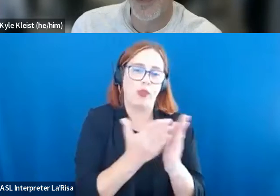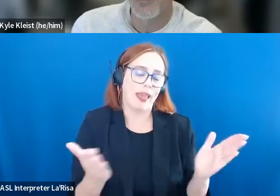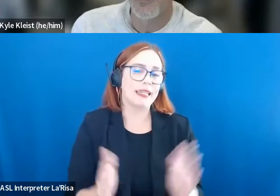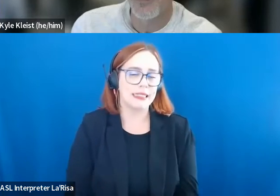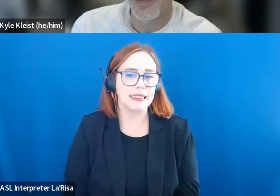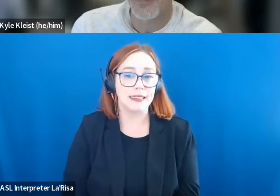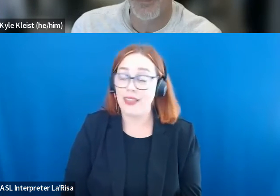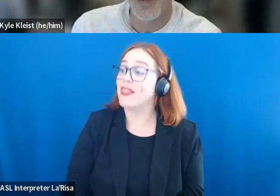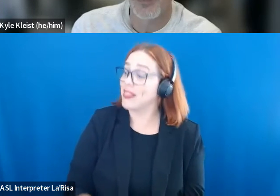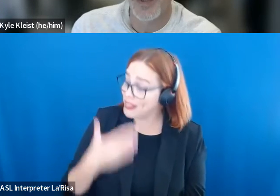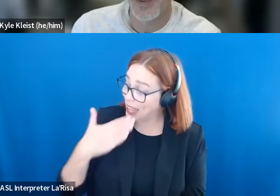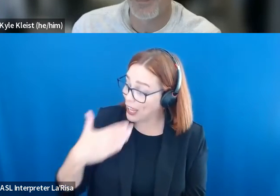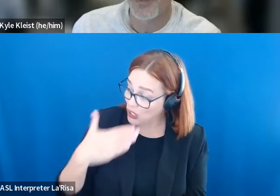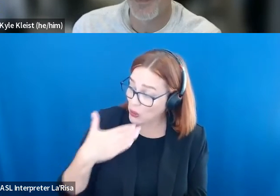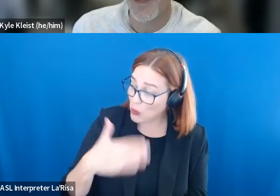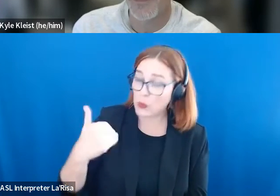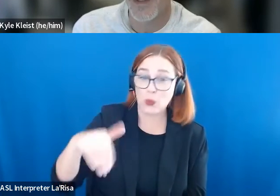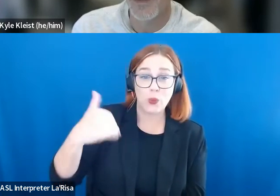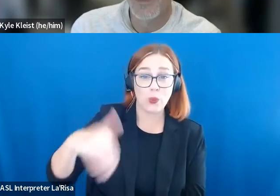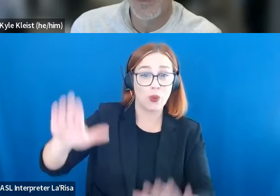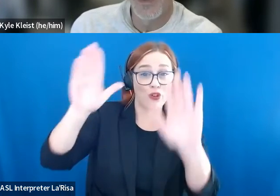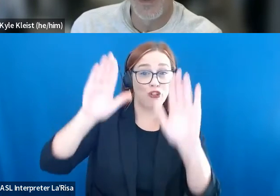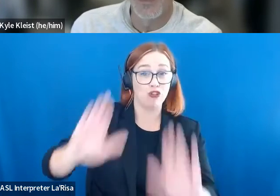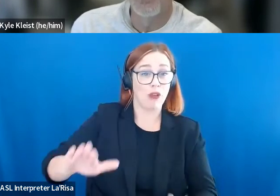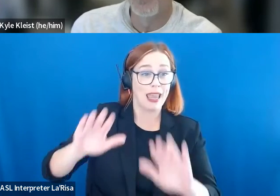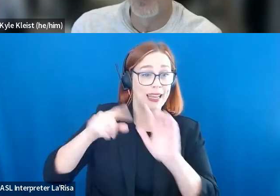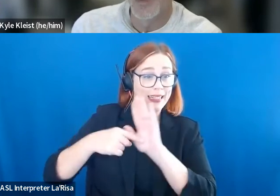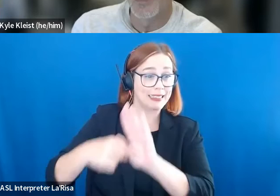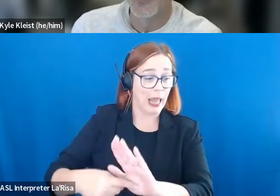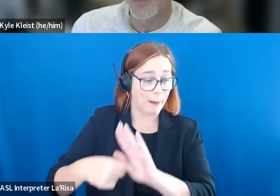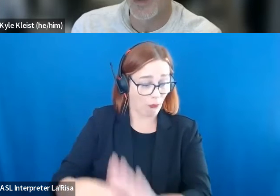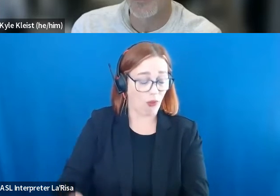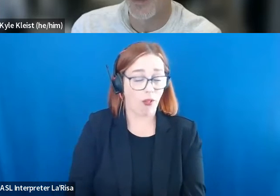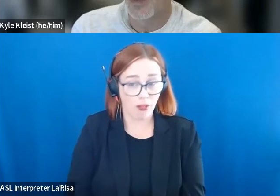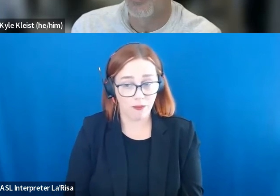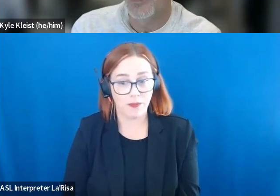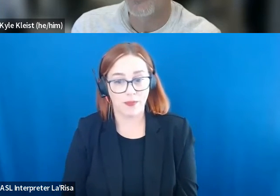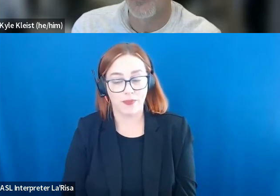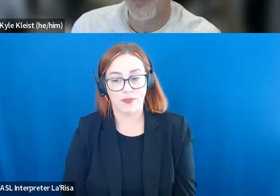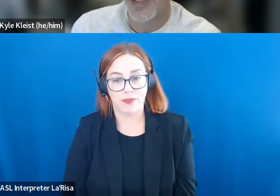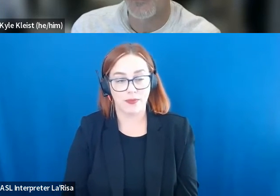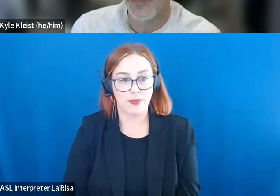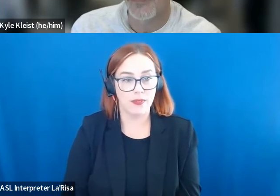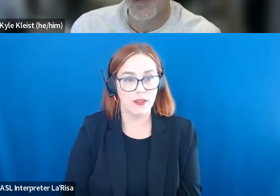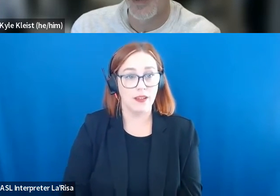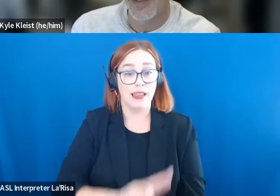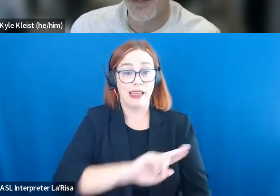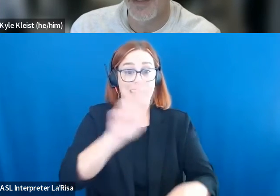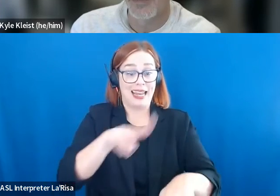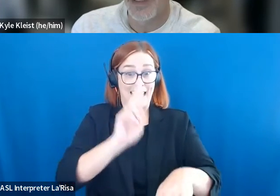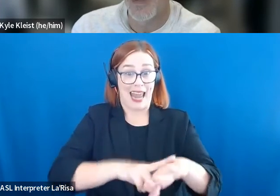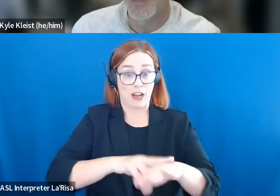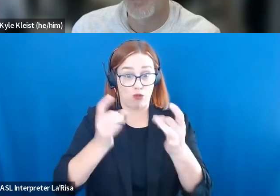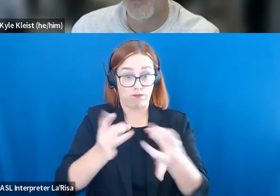wonderful examples. Yes. I mean, you bring up a great thing that we look at natural disasters